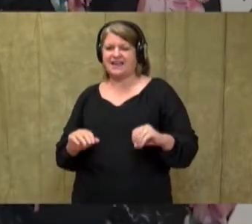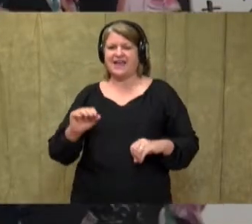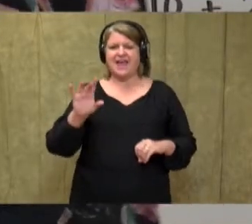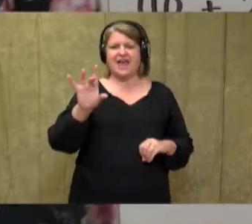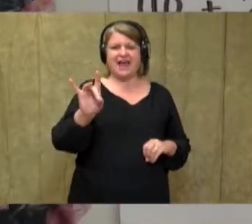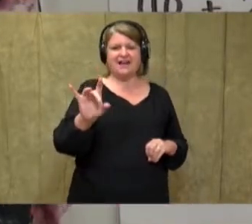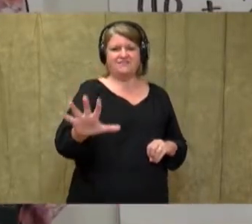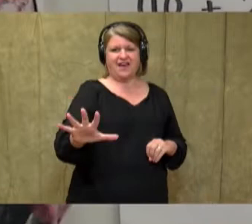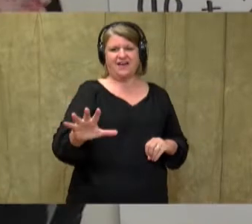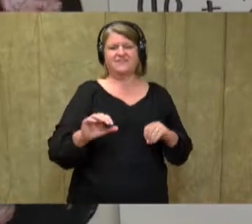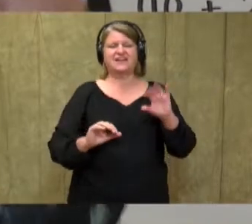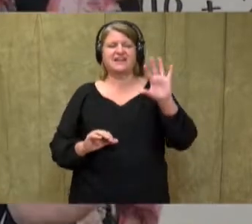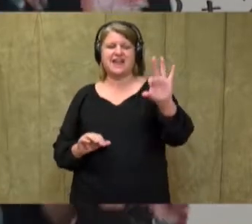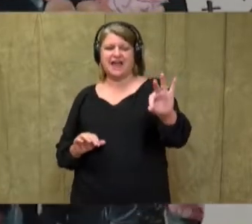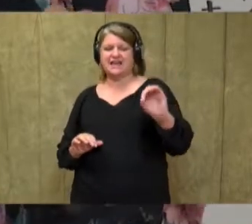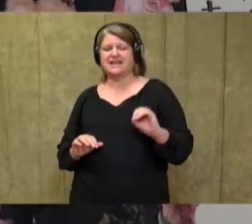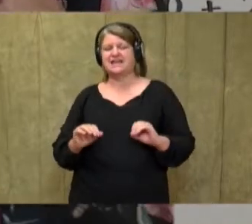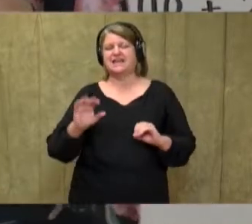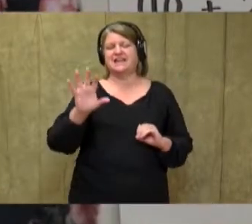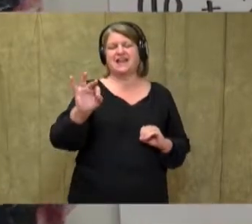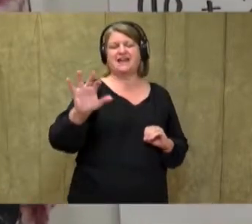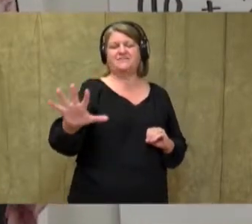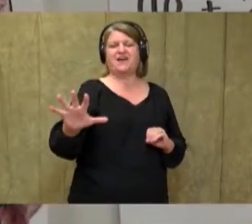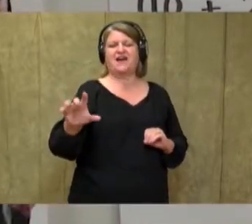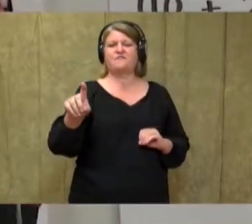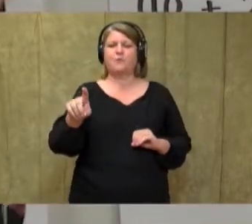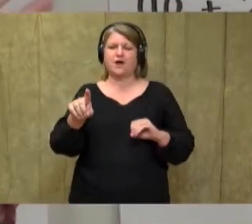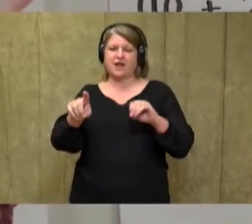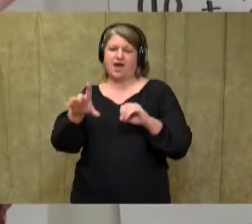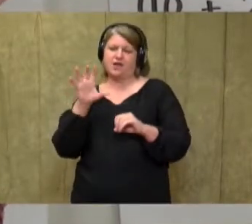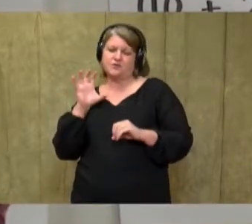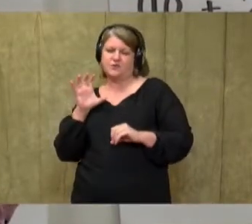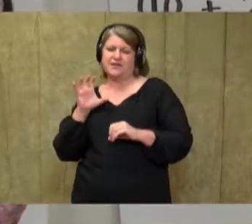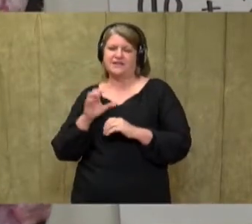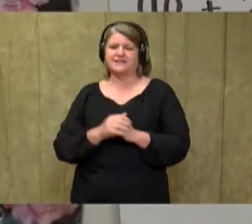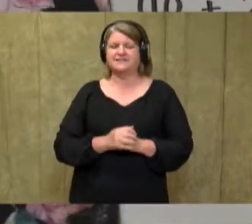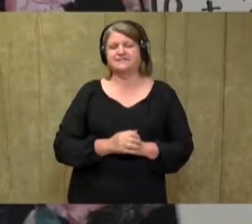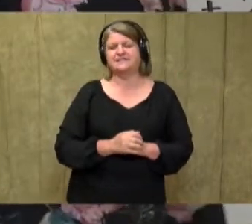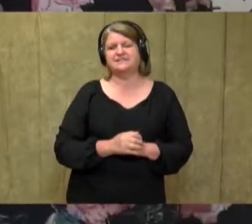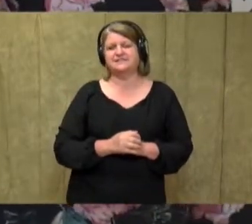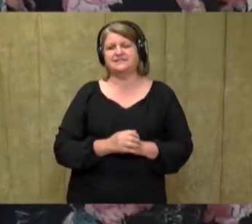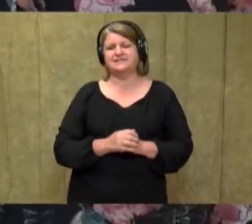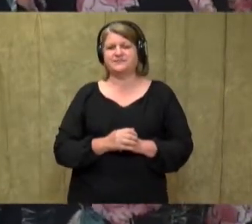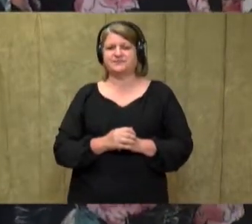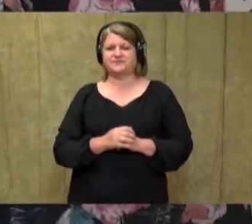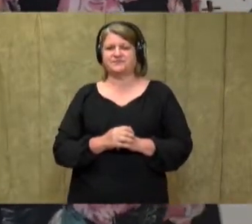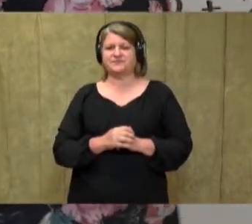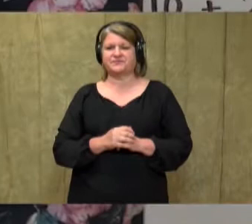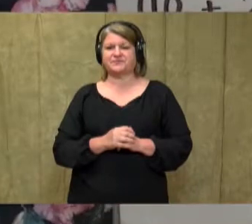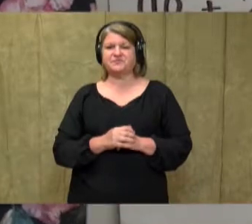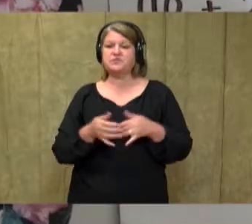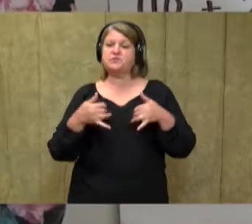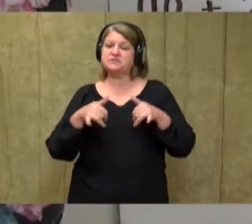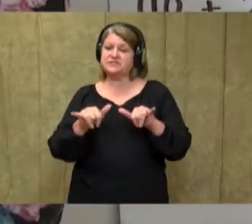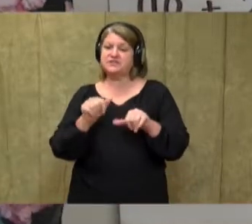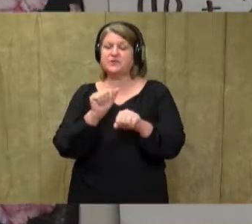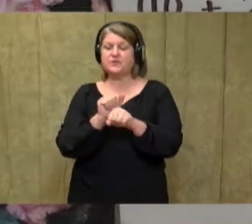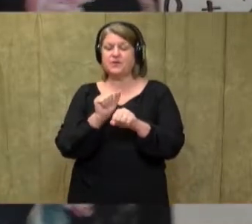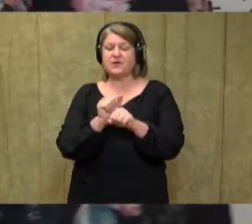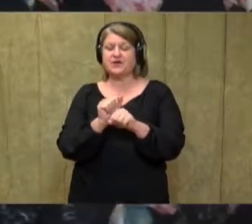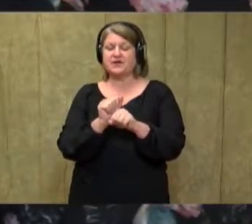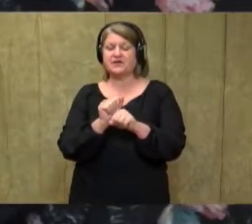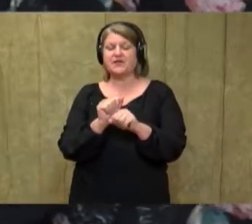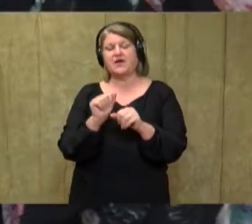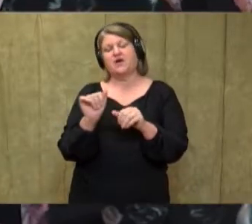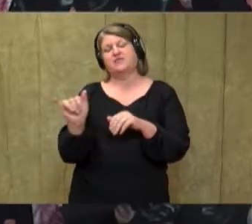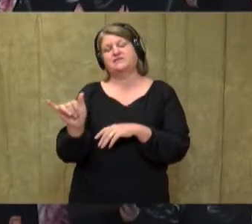80, 85, 90, 95, 100. Okay, we're still working on our same